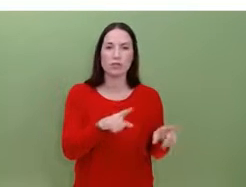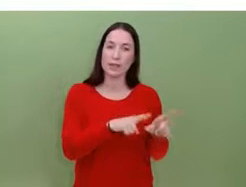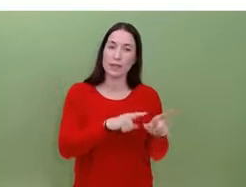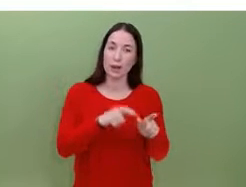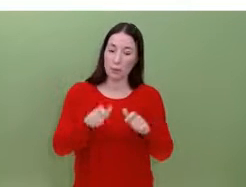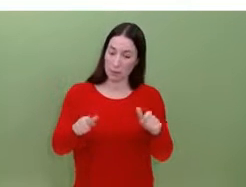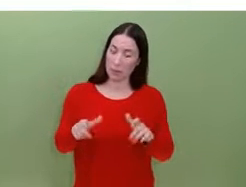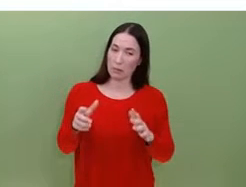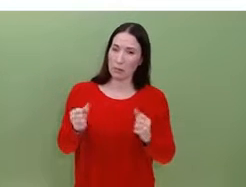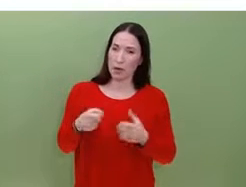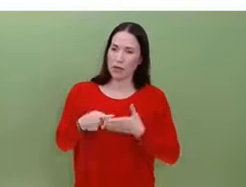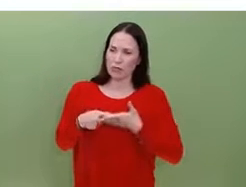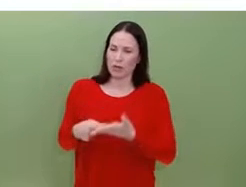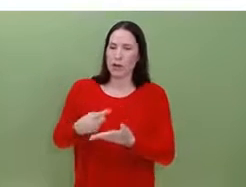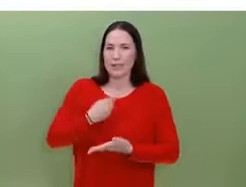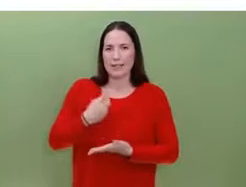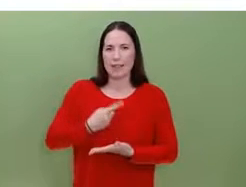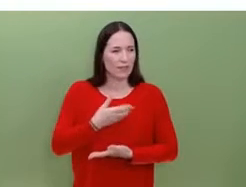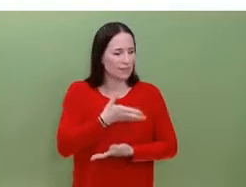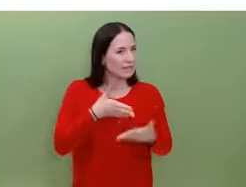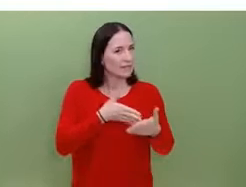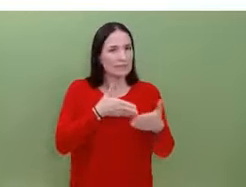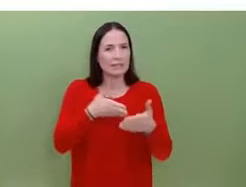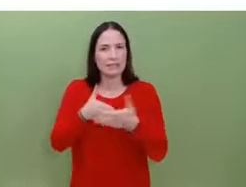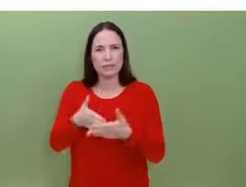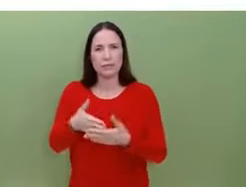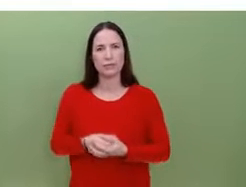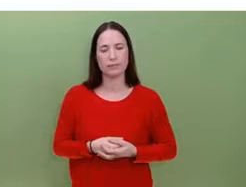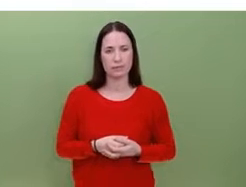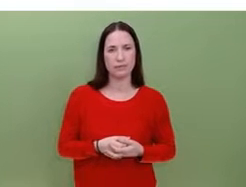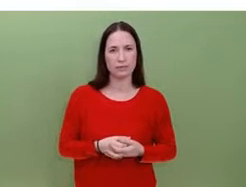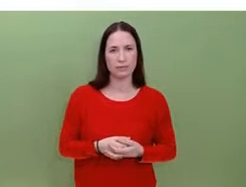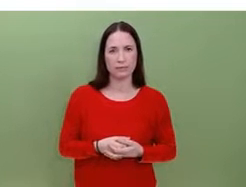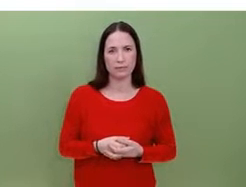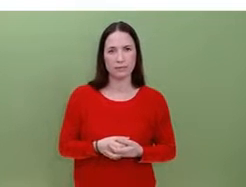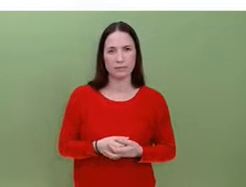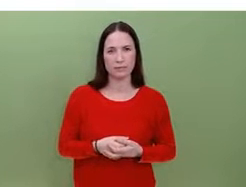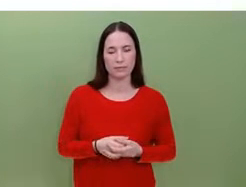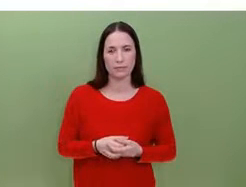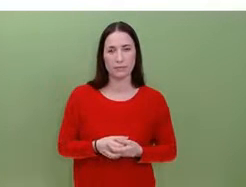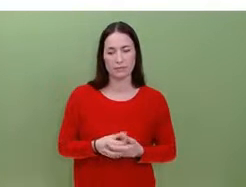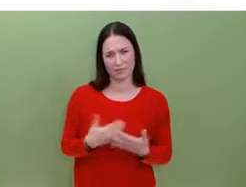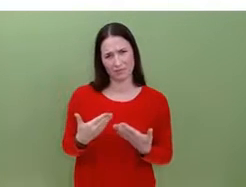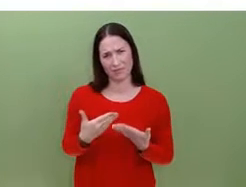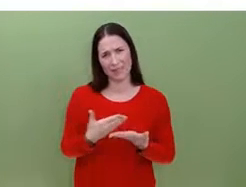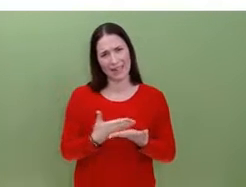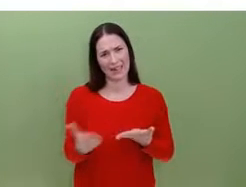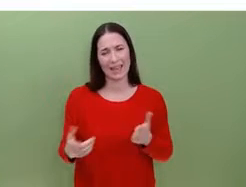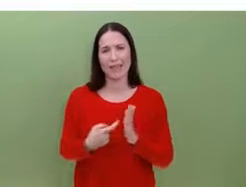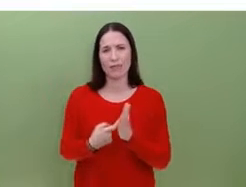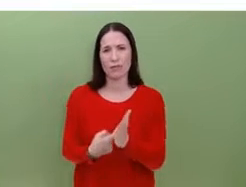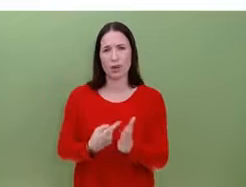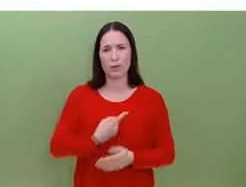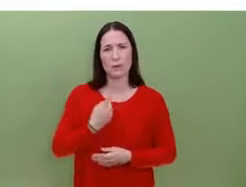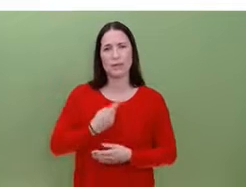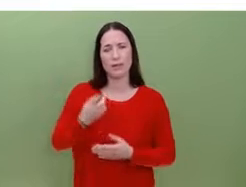when other avenues are blocked. It emphasises the importance of making the self-referral route easily accessible